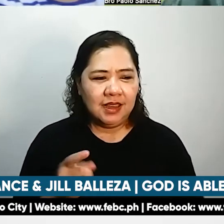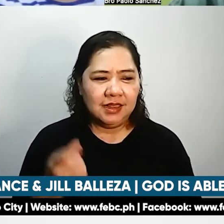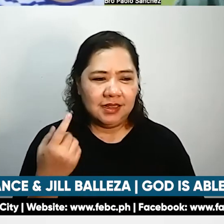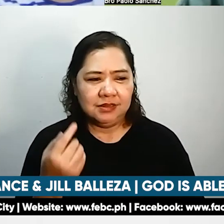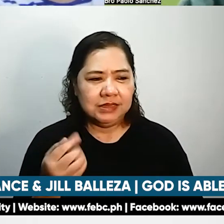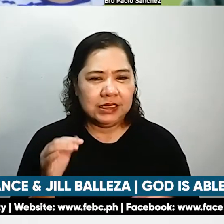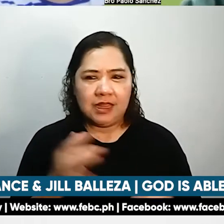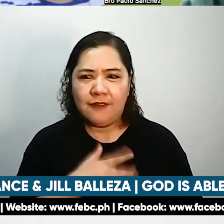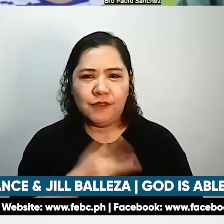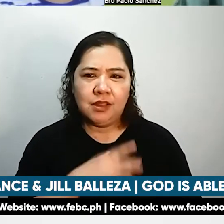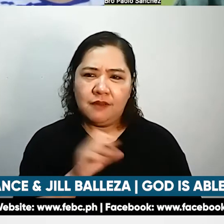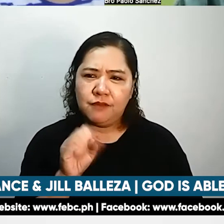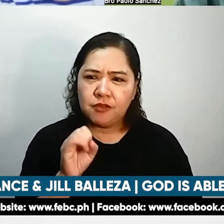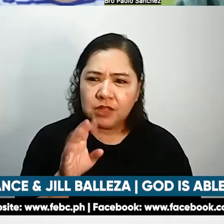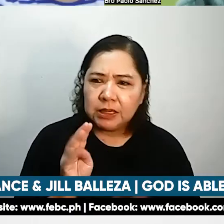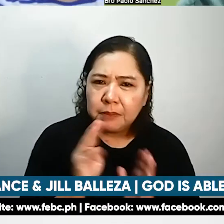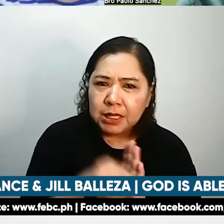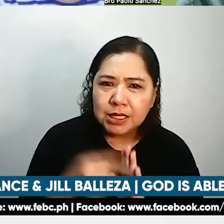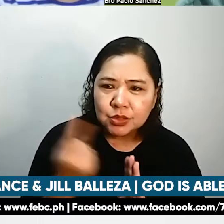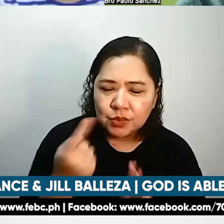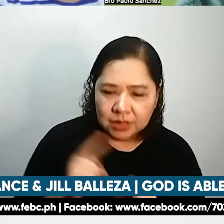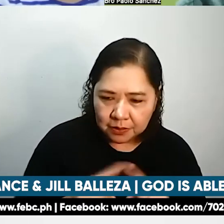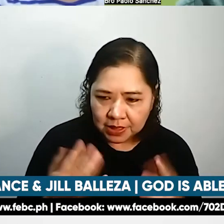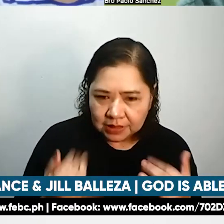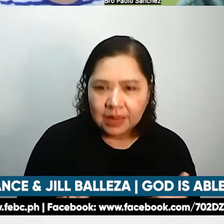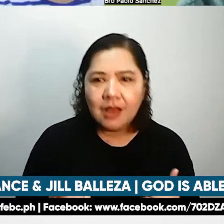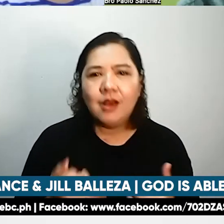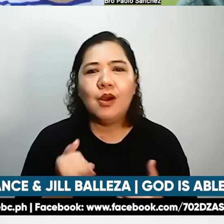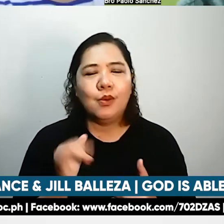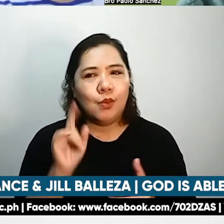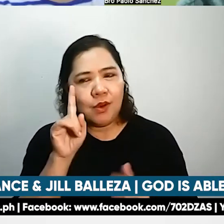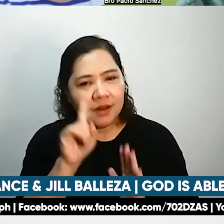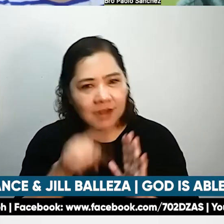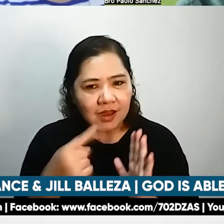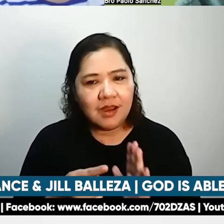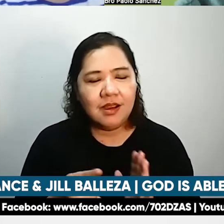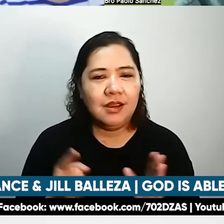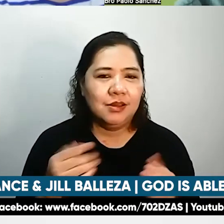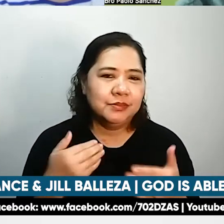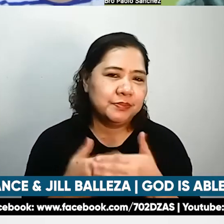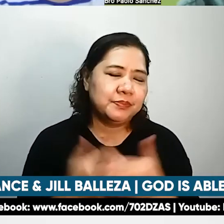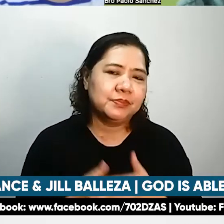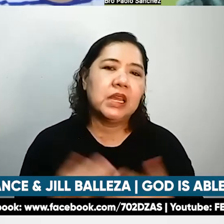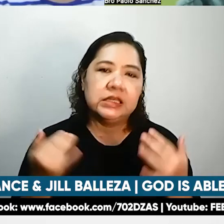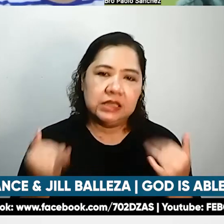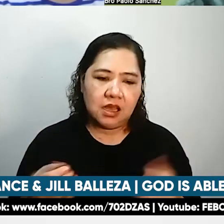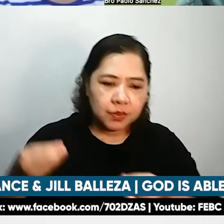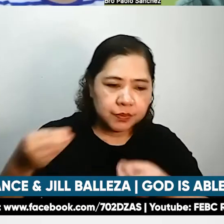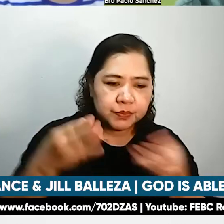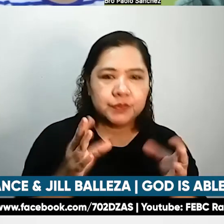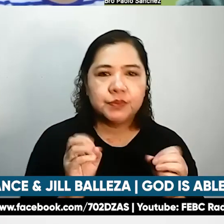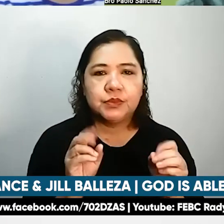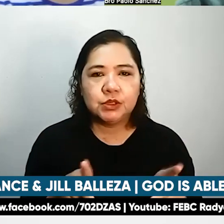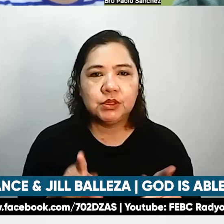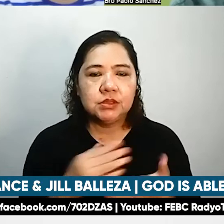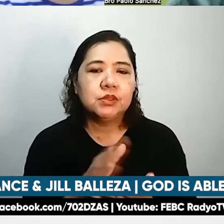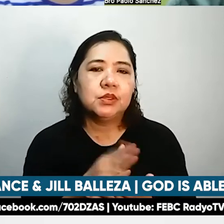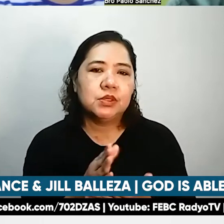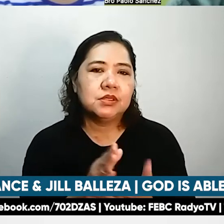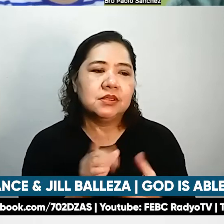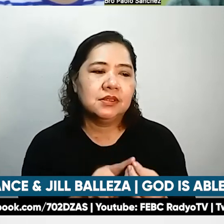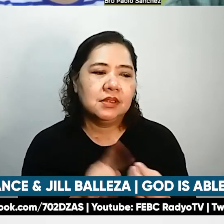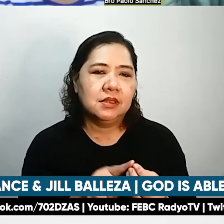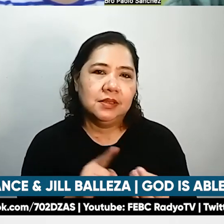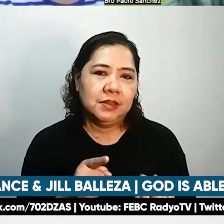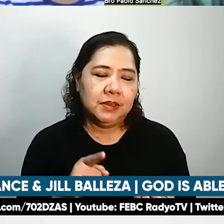lang tayo pero mag-50 minutes na pala tayo I'd like to give you the opportunity to share about this kasi mga